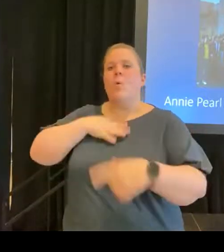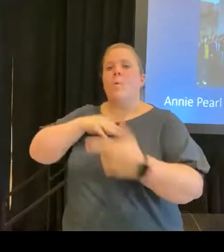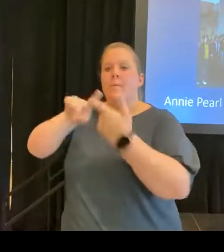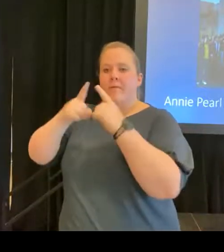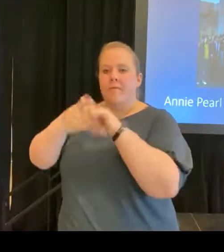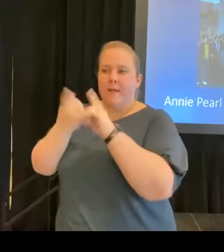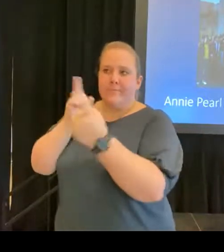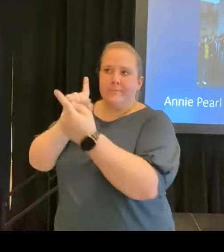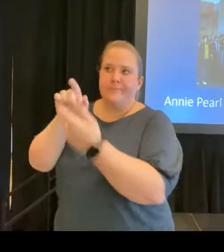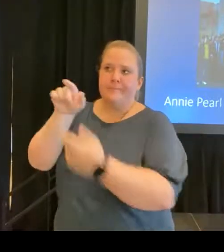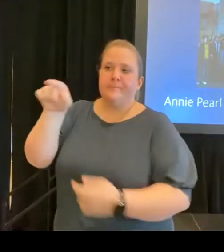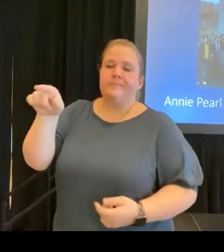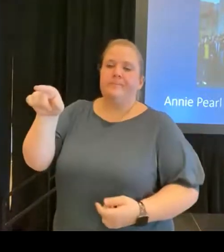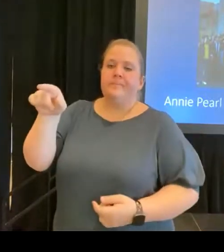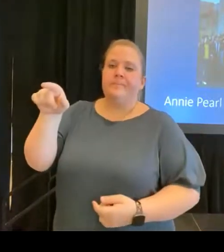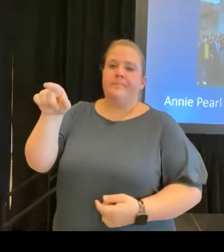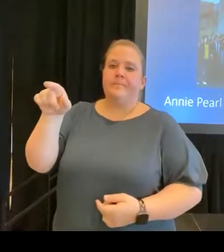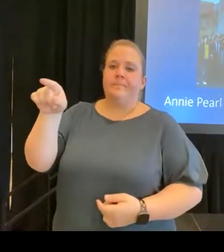our